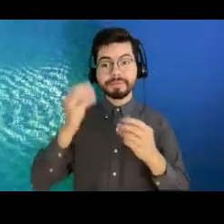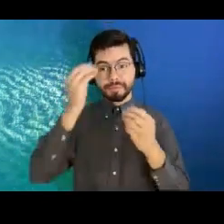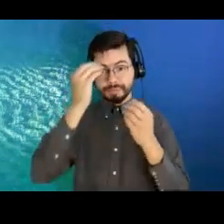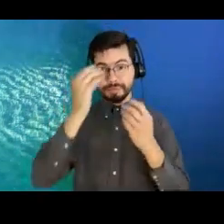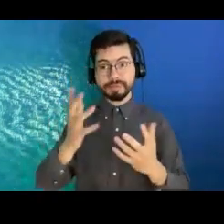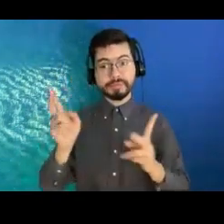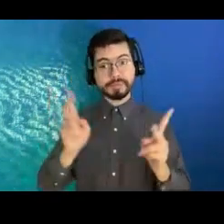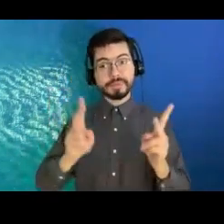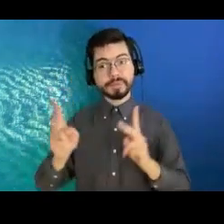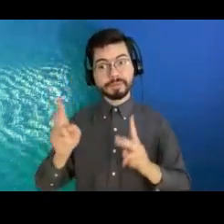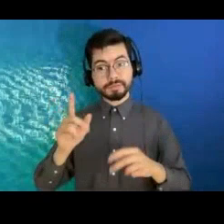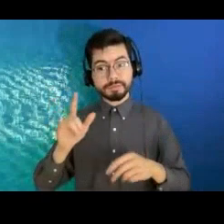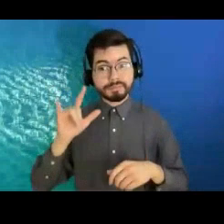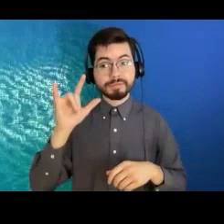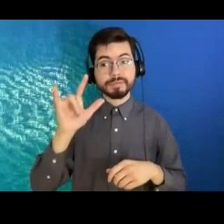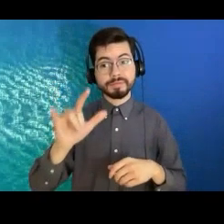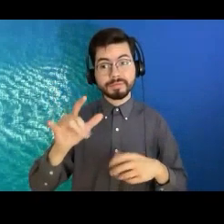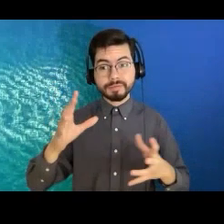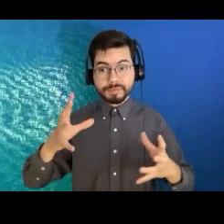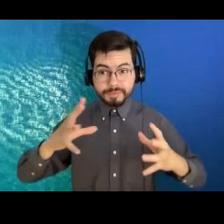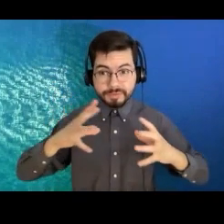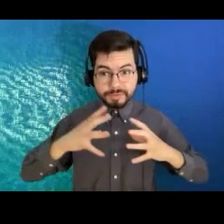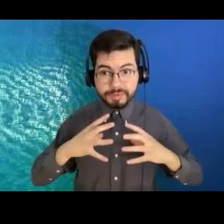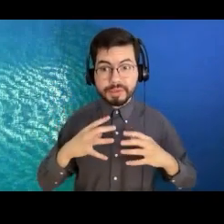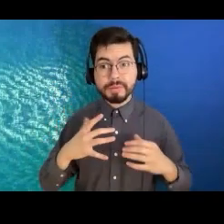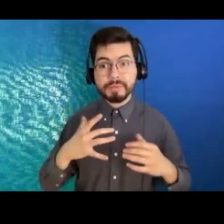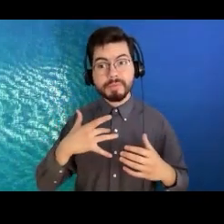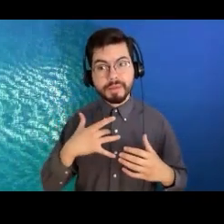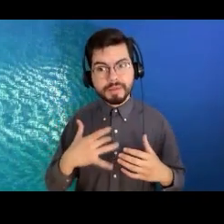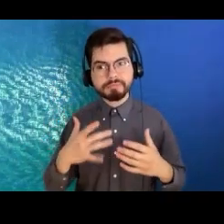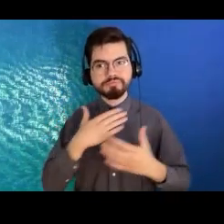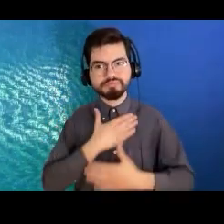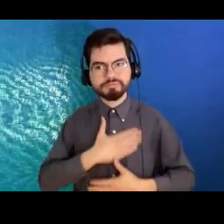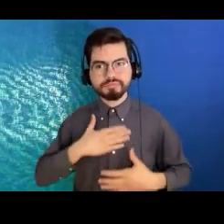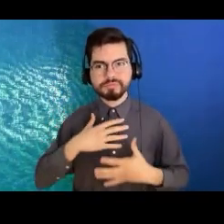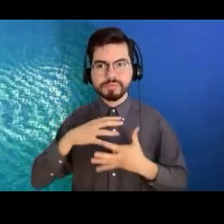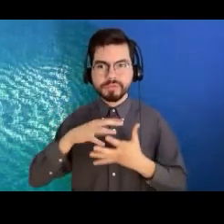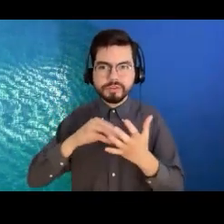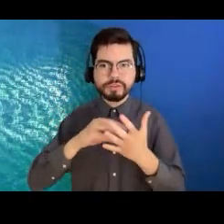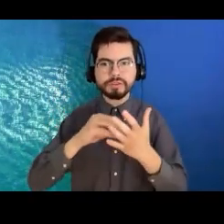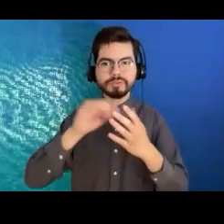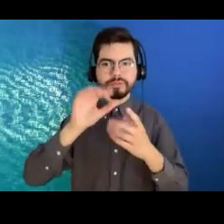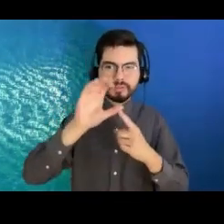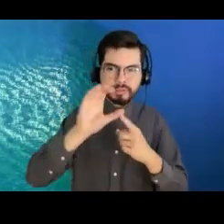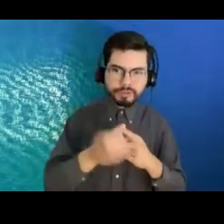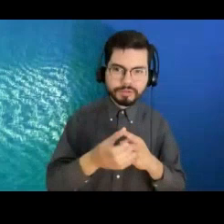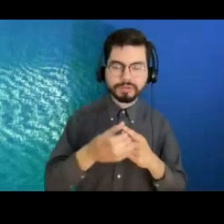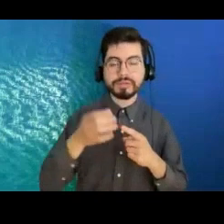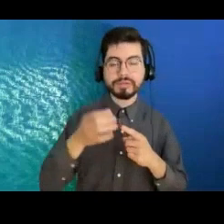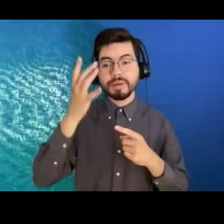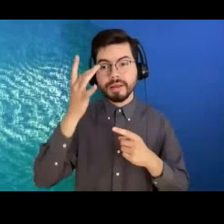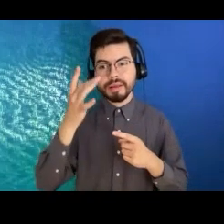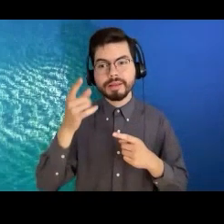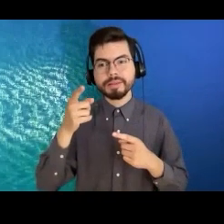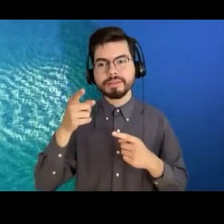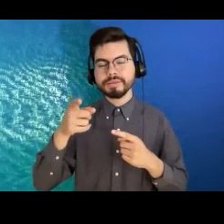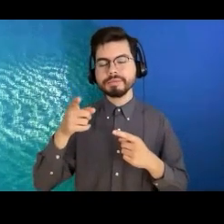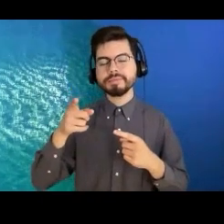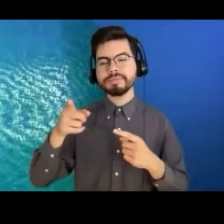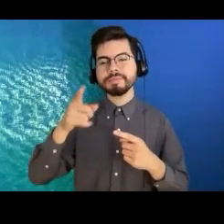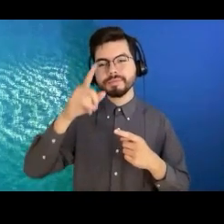vacation. They like to learn about new cultures. That's why things like the teepees, the tribal center just down the road from here or down